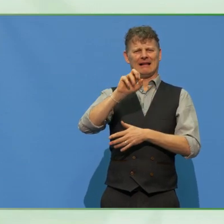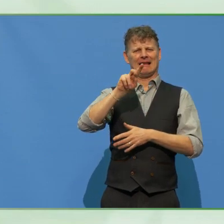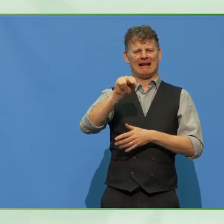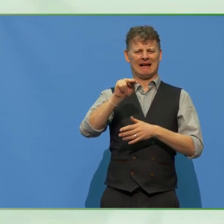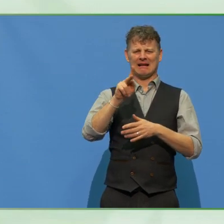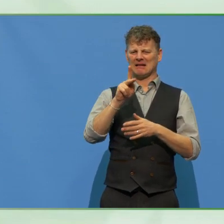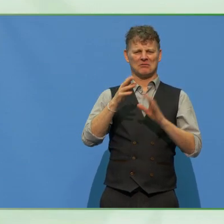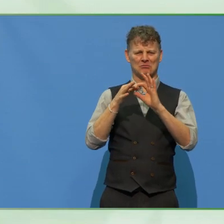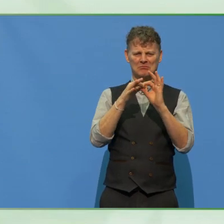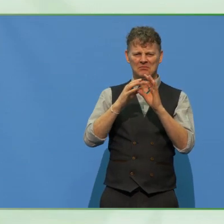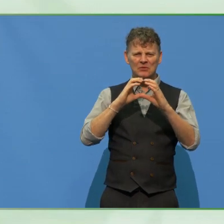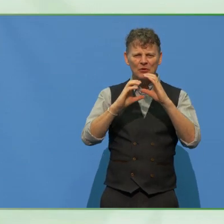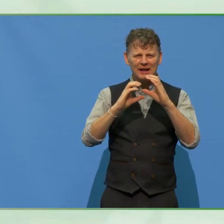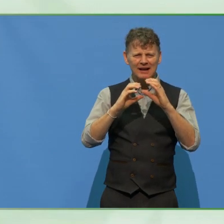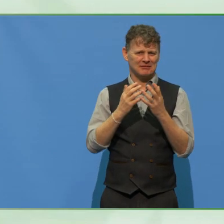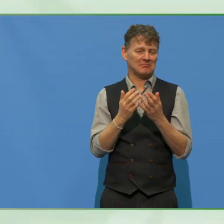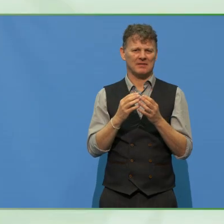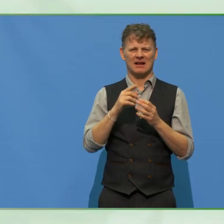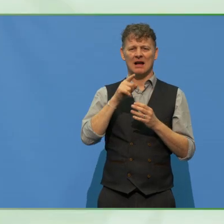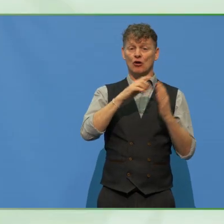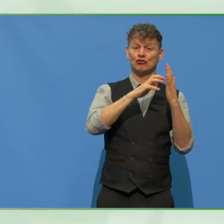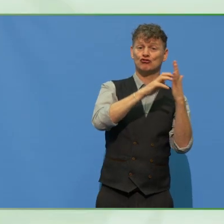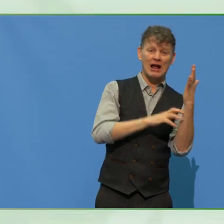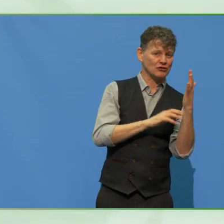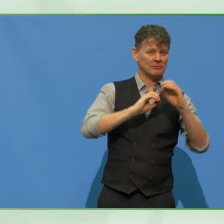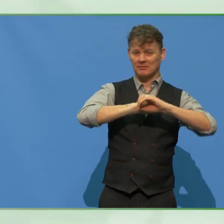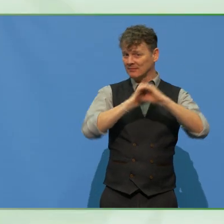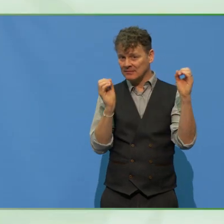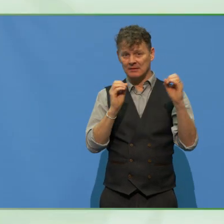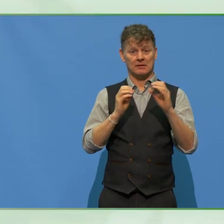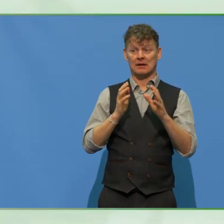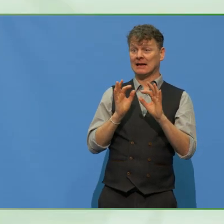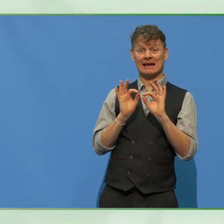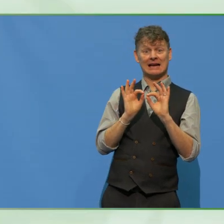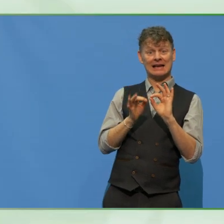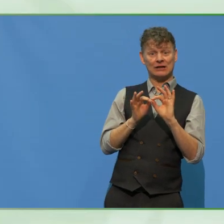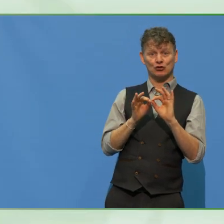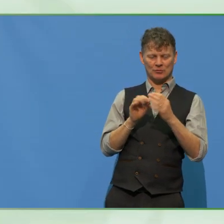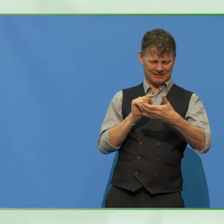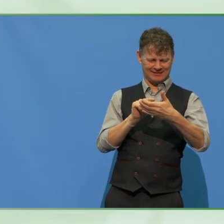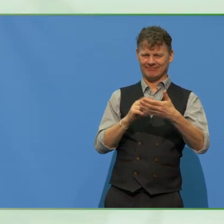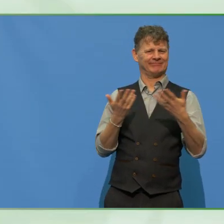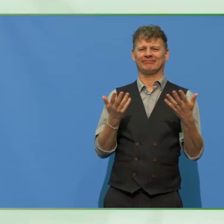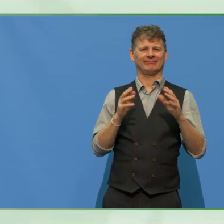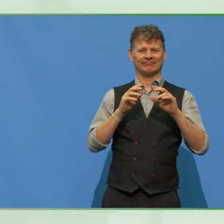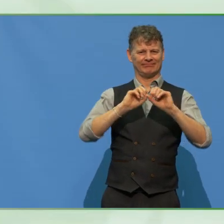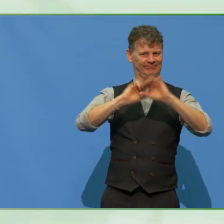captioning. There was no thing like transcript. I could not get a sign language interpreter to be visible on there.